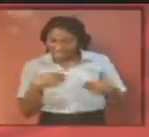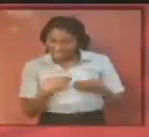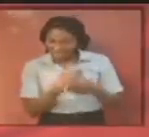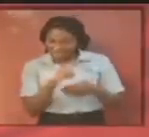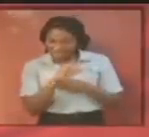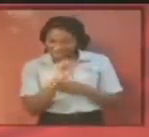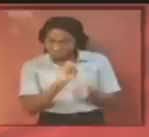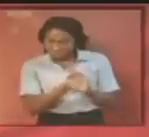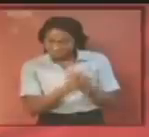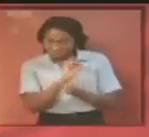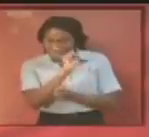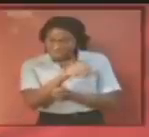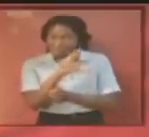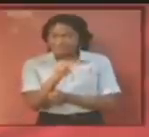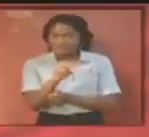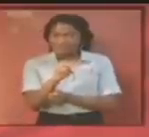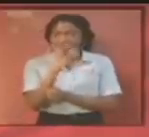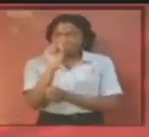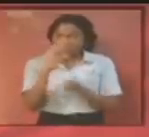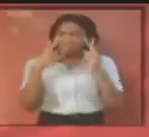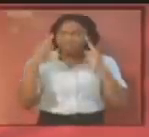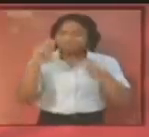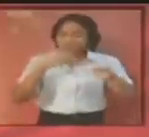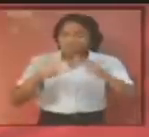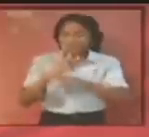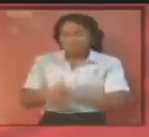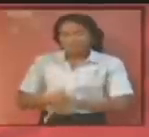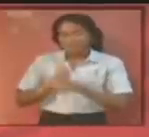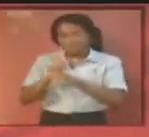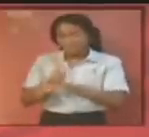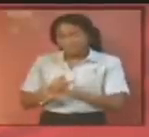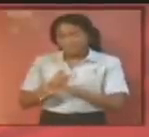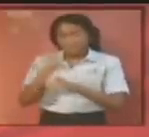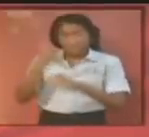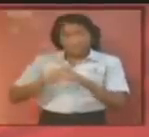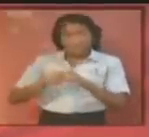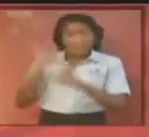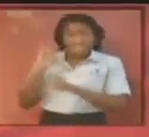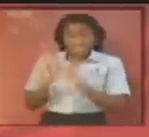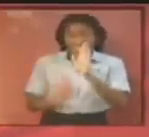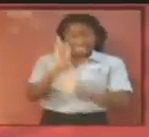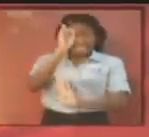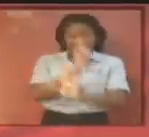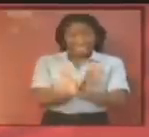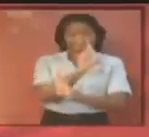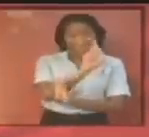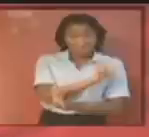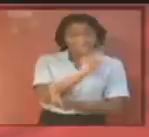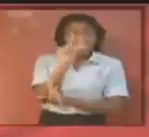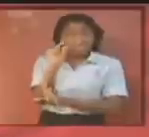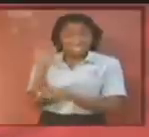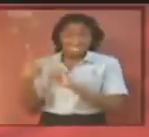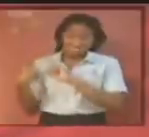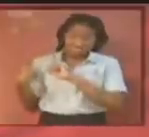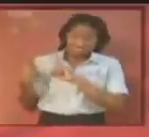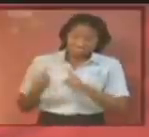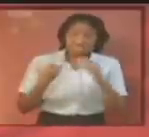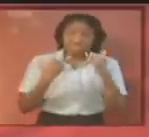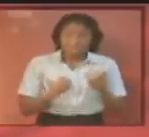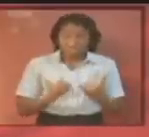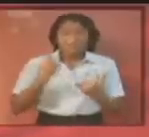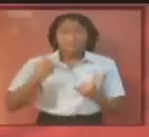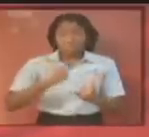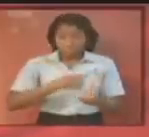on behalf of the Ministry of Health since December 2020. I should emphasize that whole genome